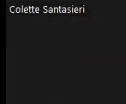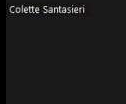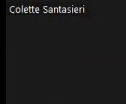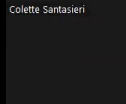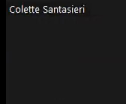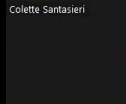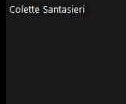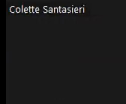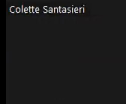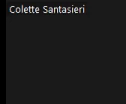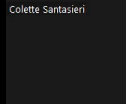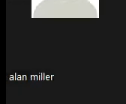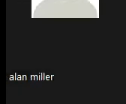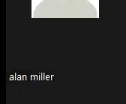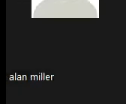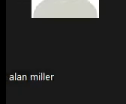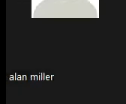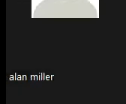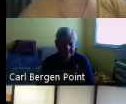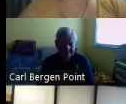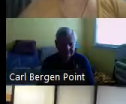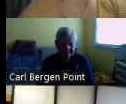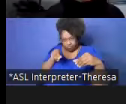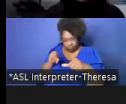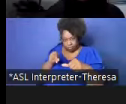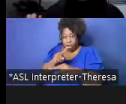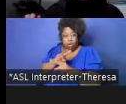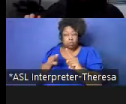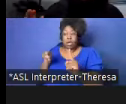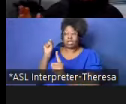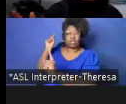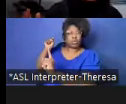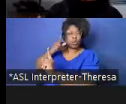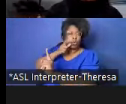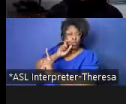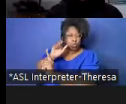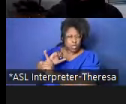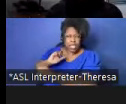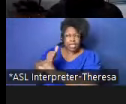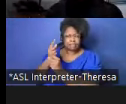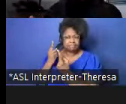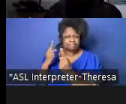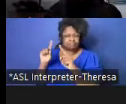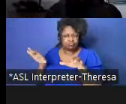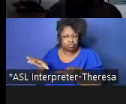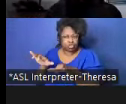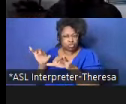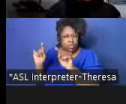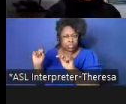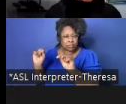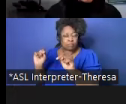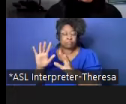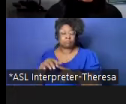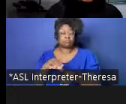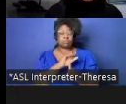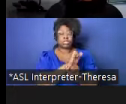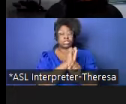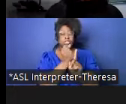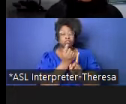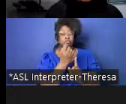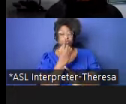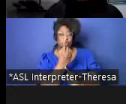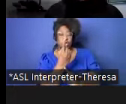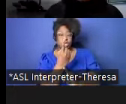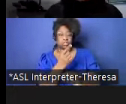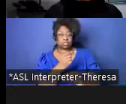state and federal funding, but you know, who can accomplish this? So scenario 1 is things that entities